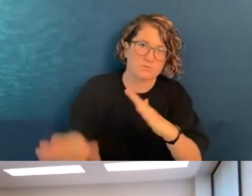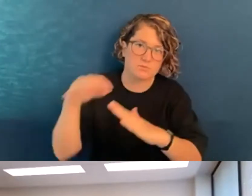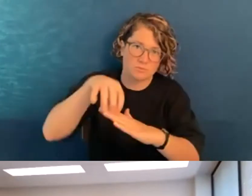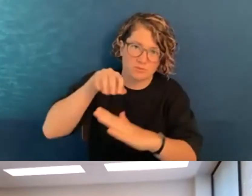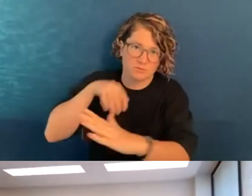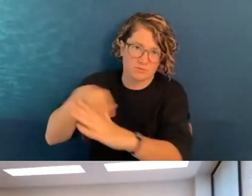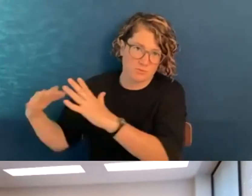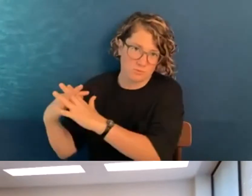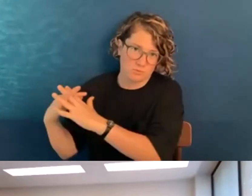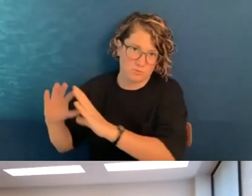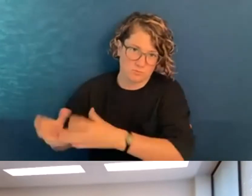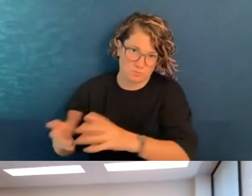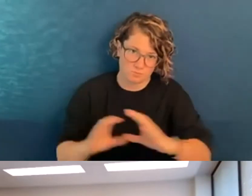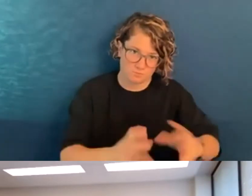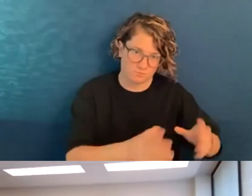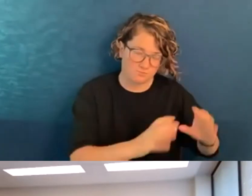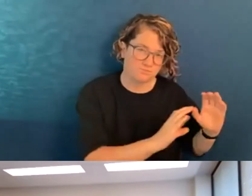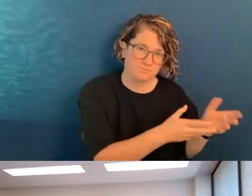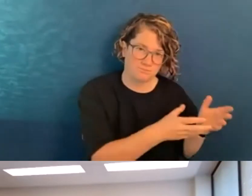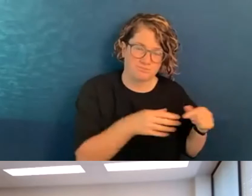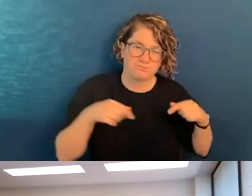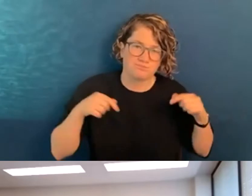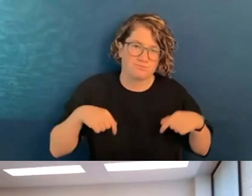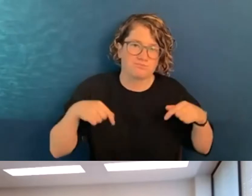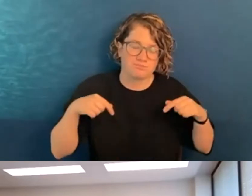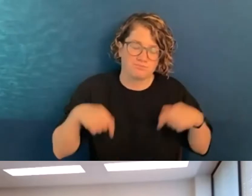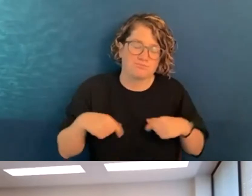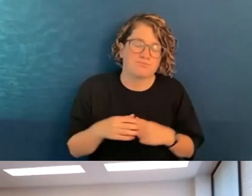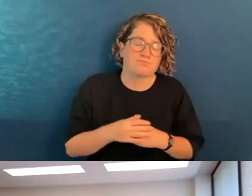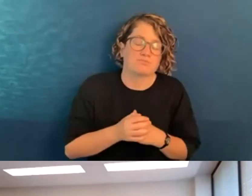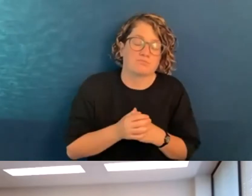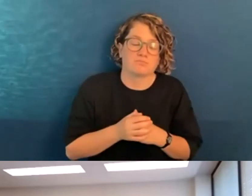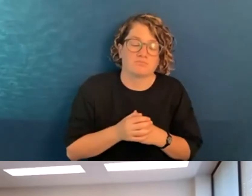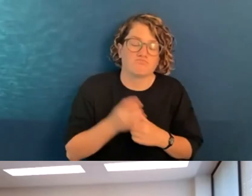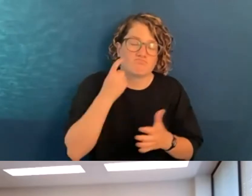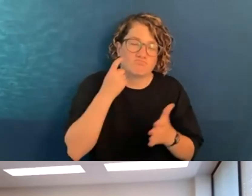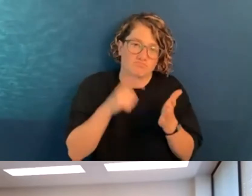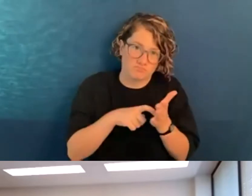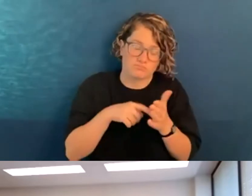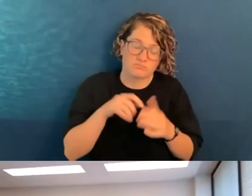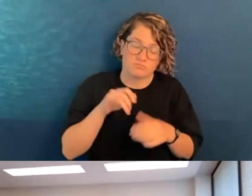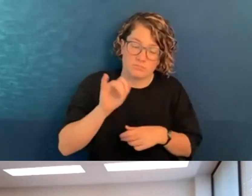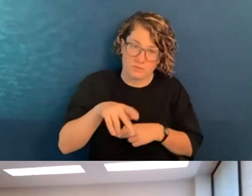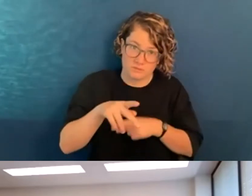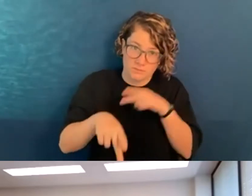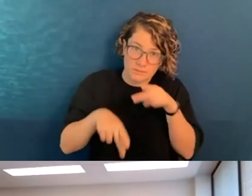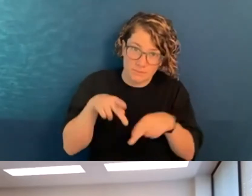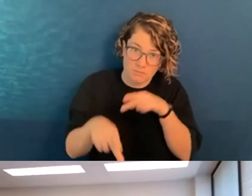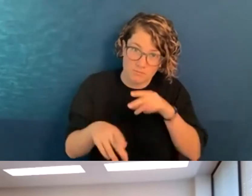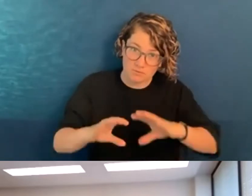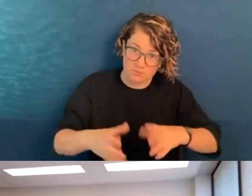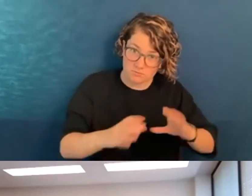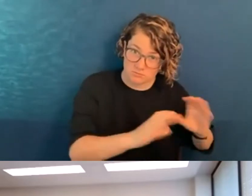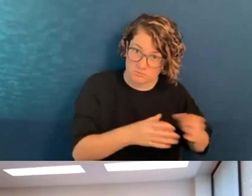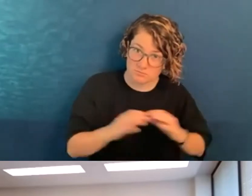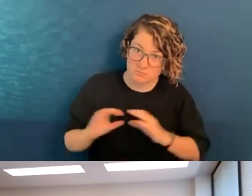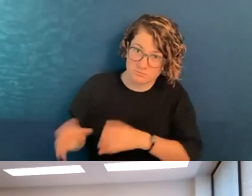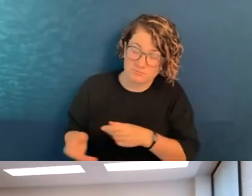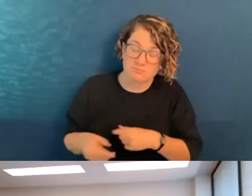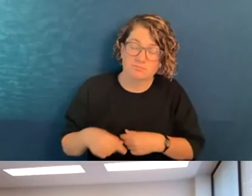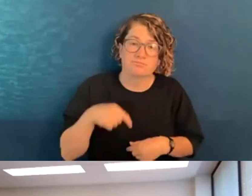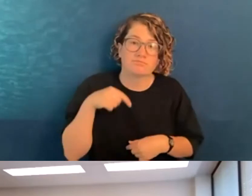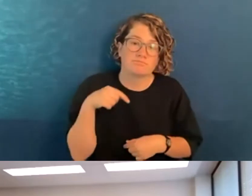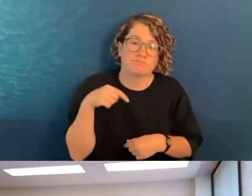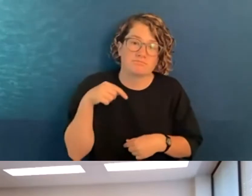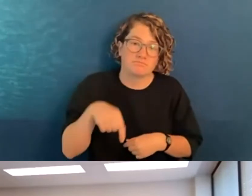nations, recognizing that these nations and peoples are the original stewards and have been the original stewards of these lands since